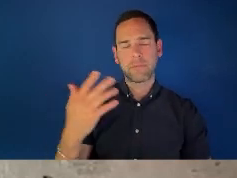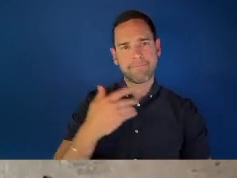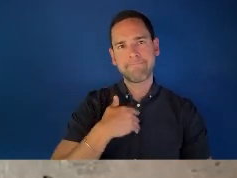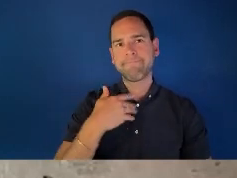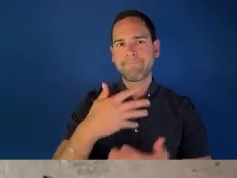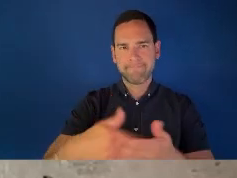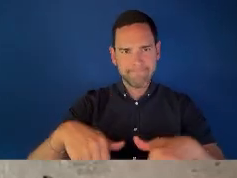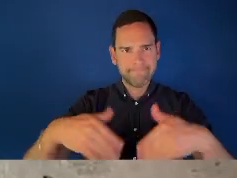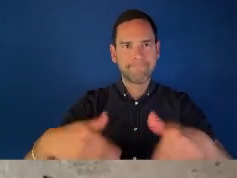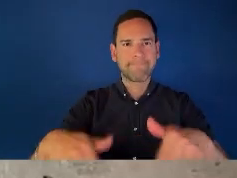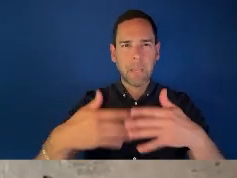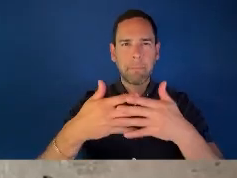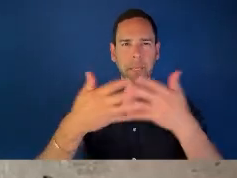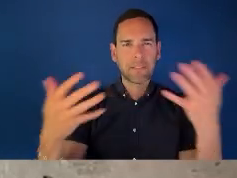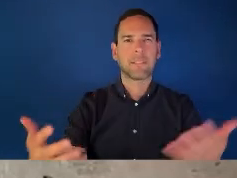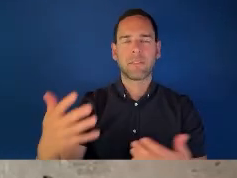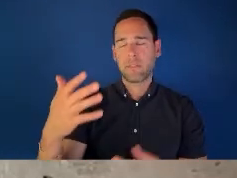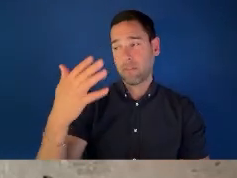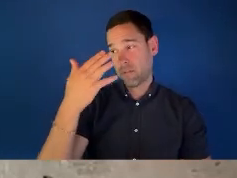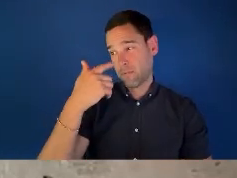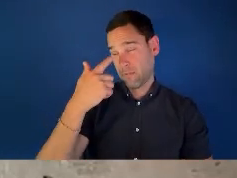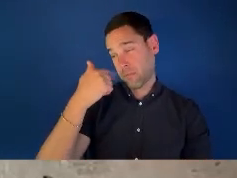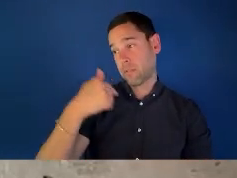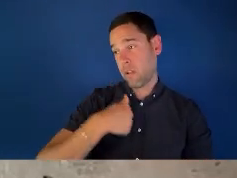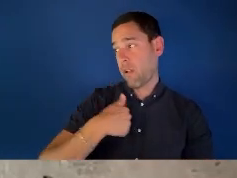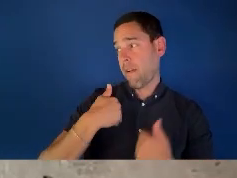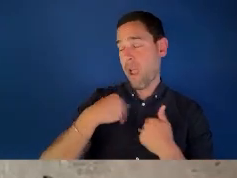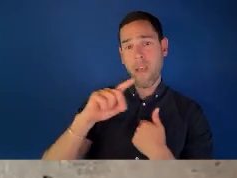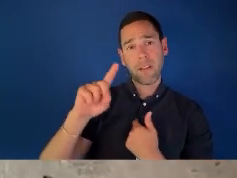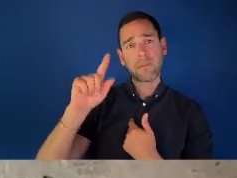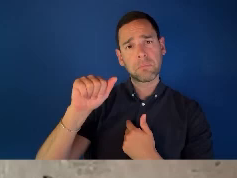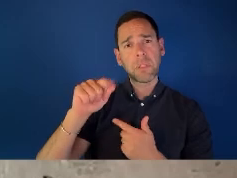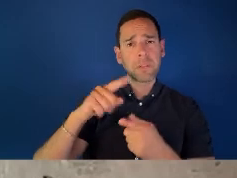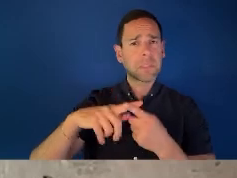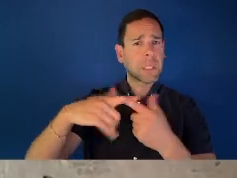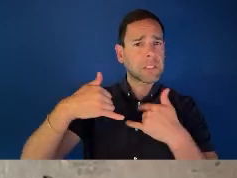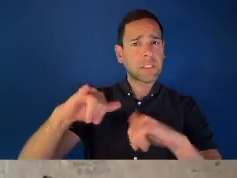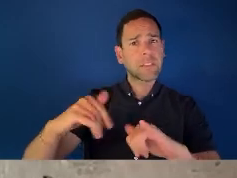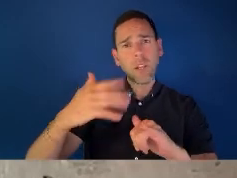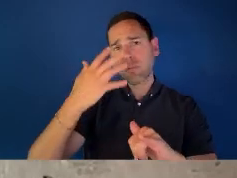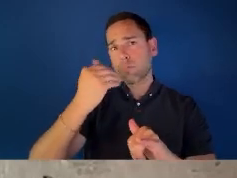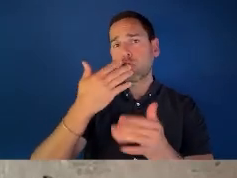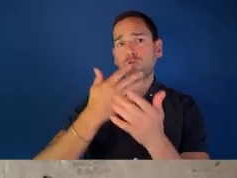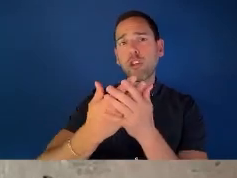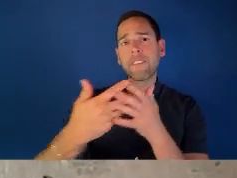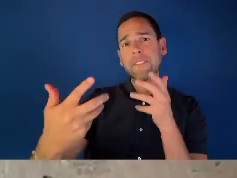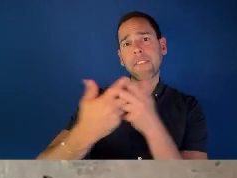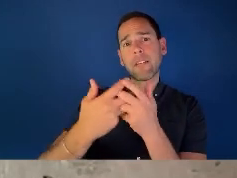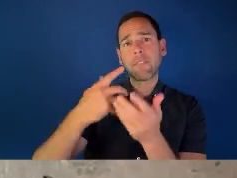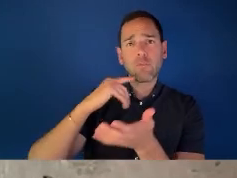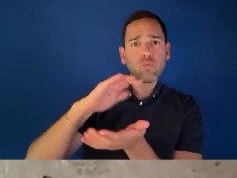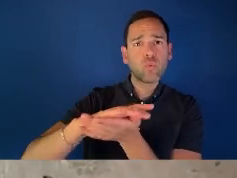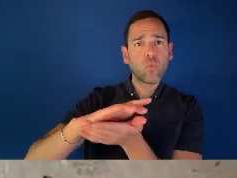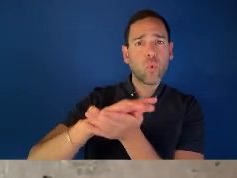And that was just kind of coincidentally how my brain